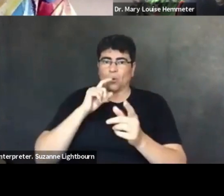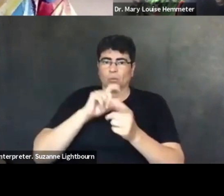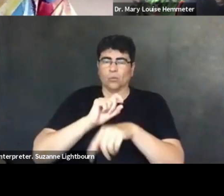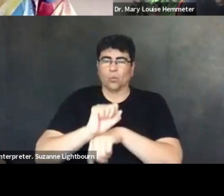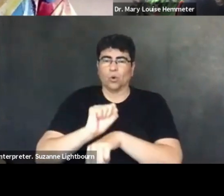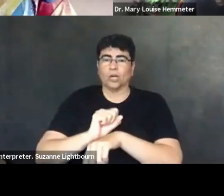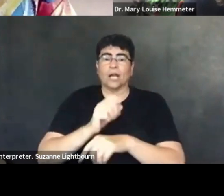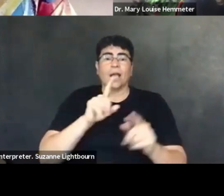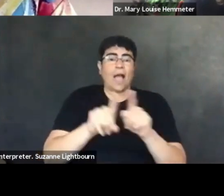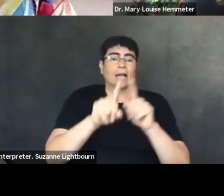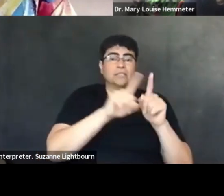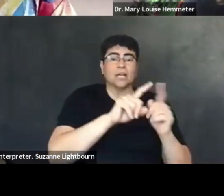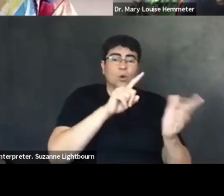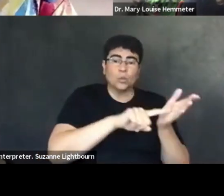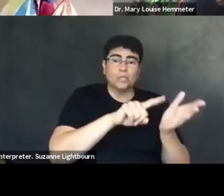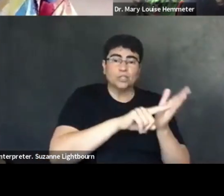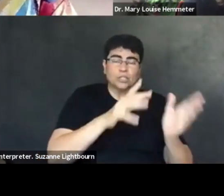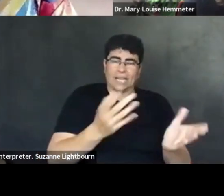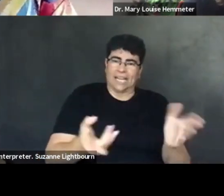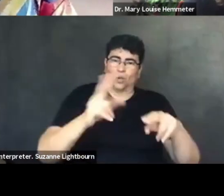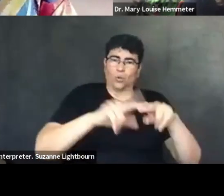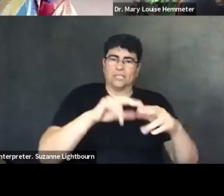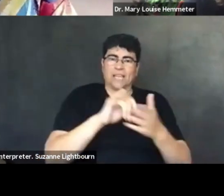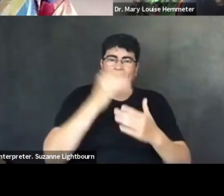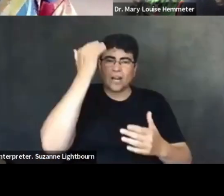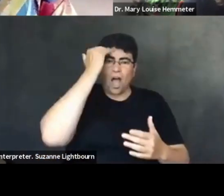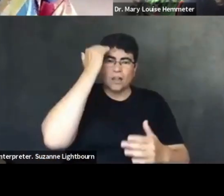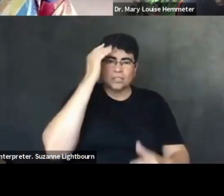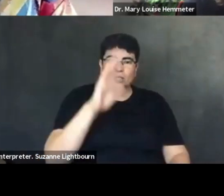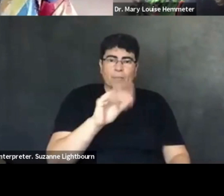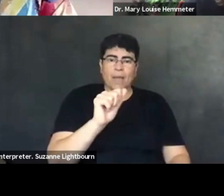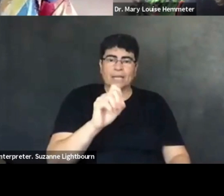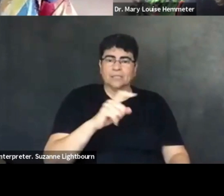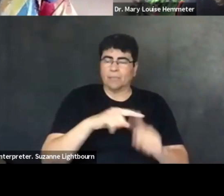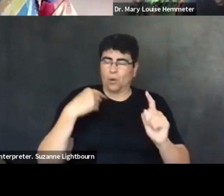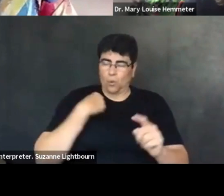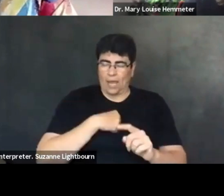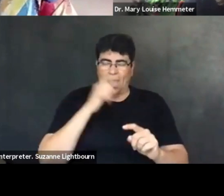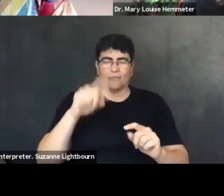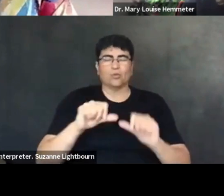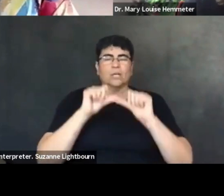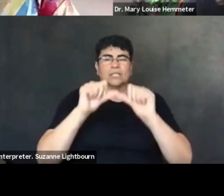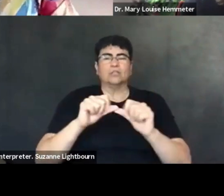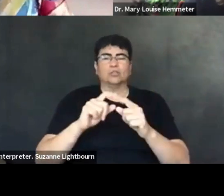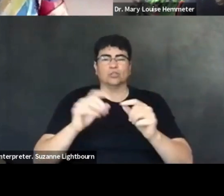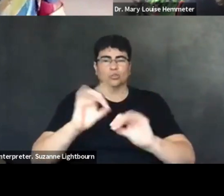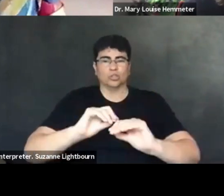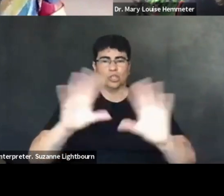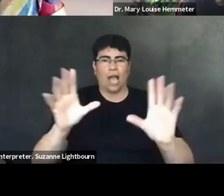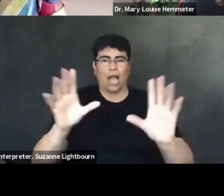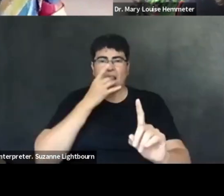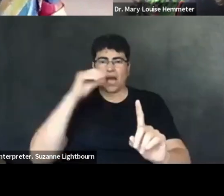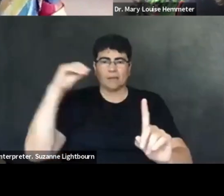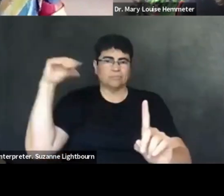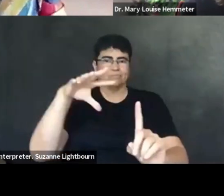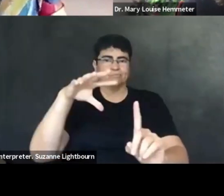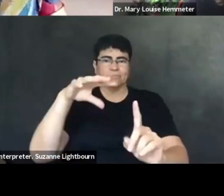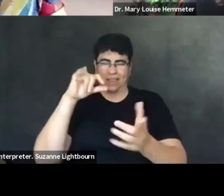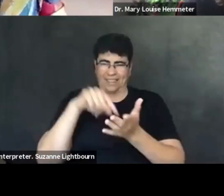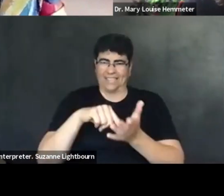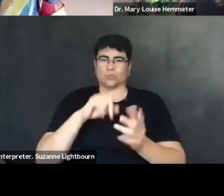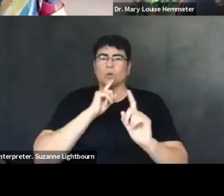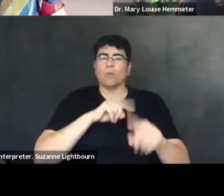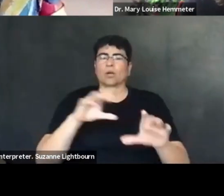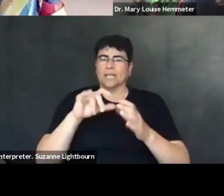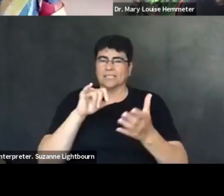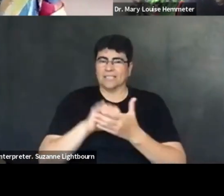have to increase that knowledge base, but we have to continue to shine the light. And this report essentially does that, and I appreciate